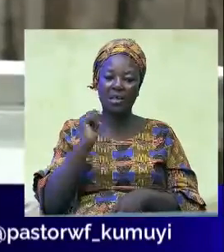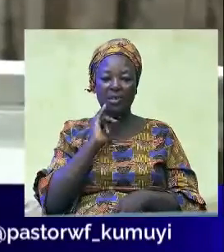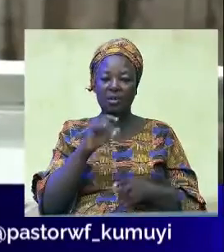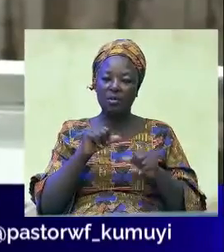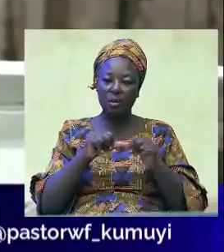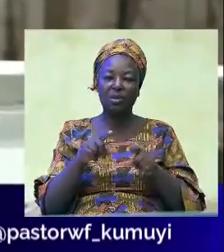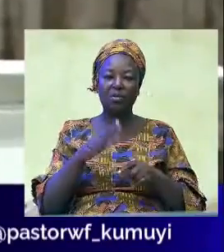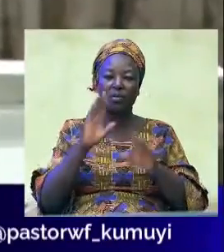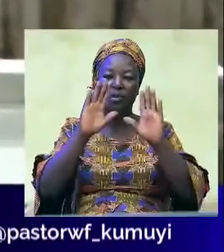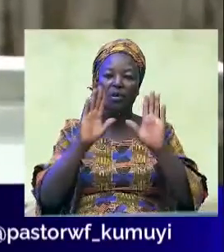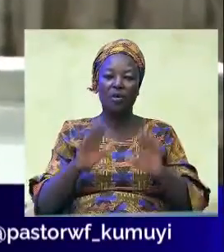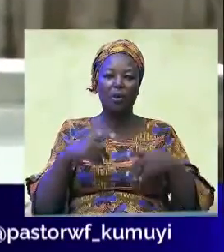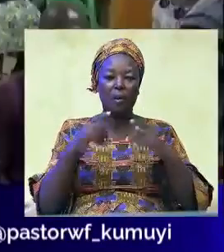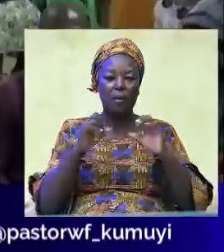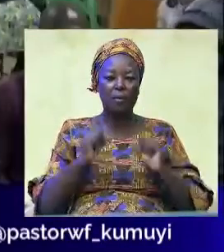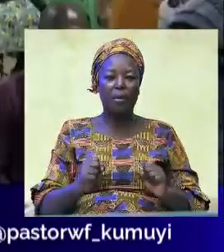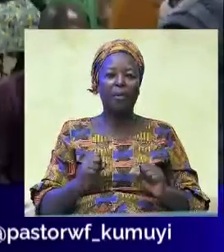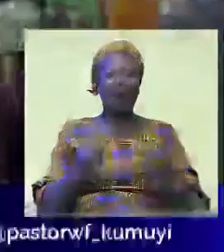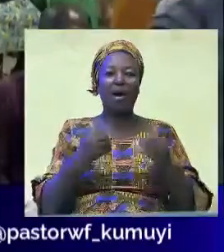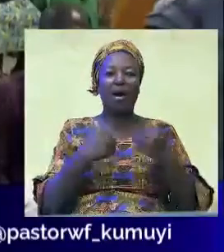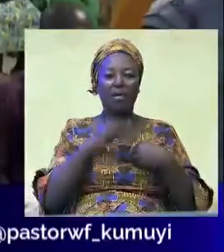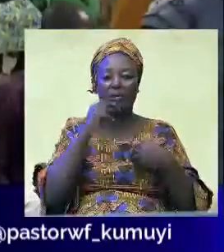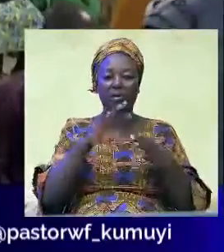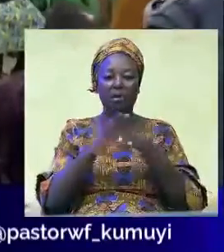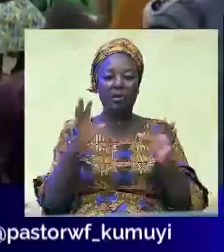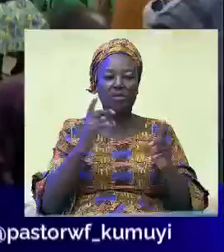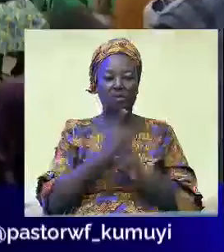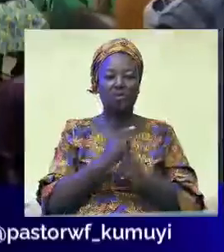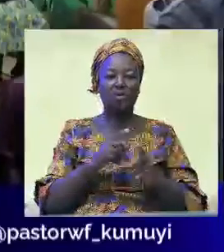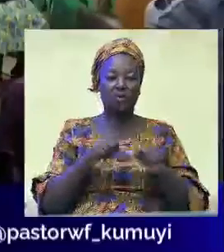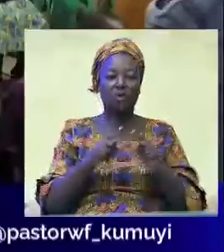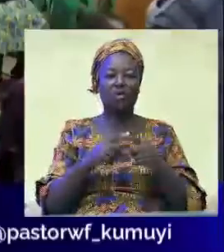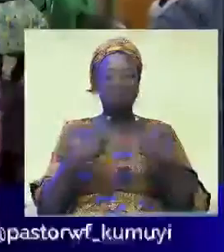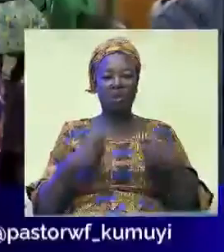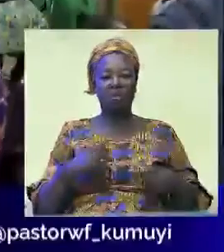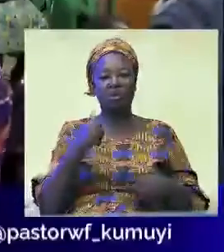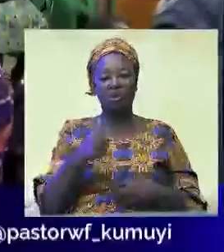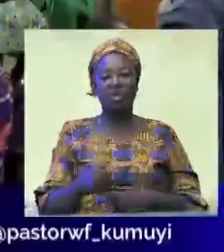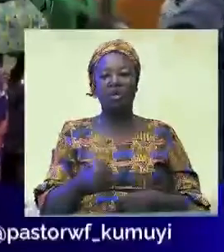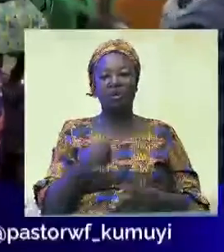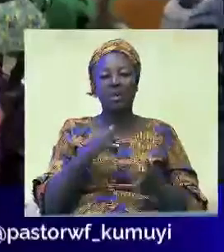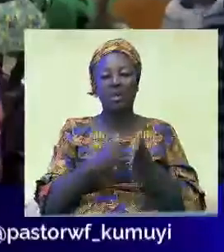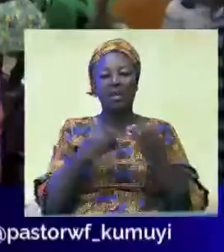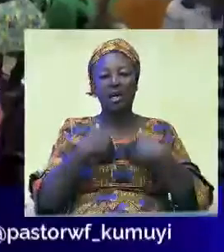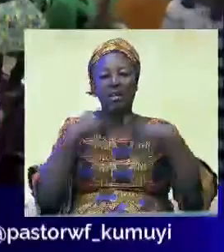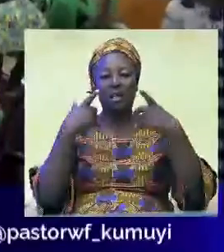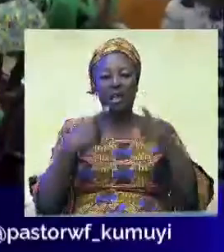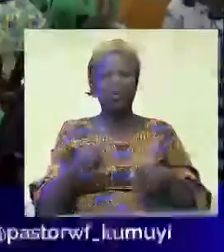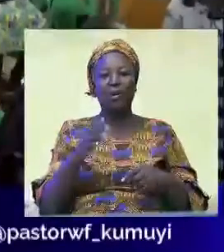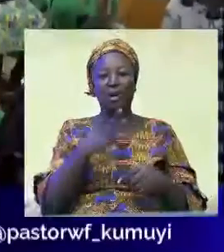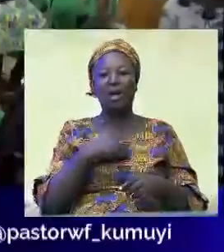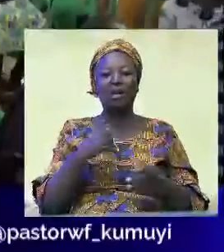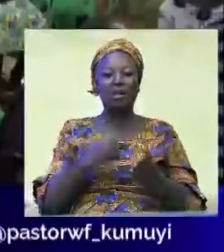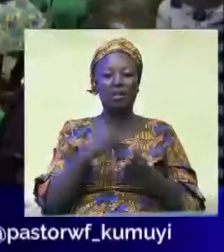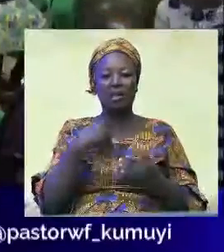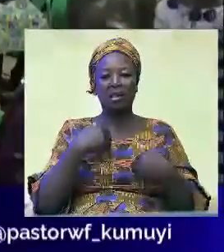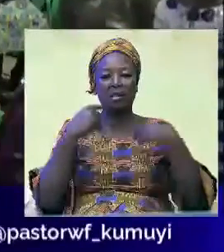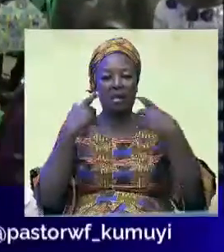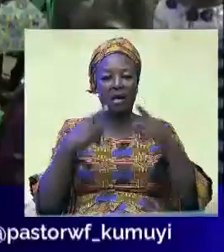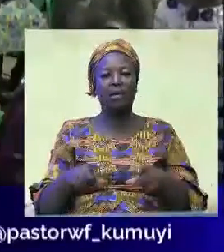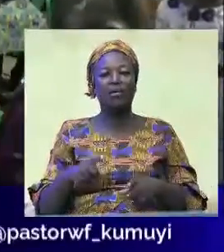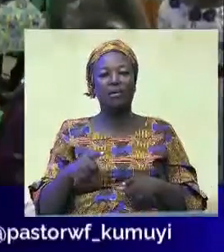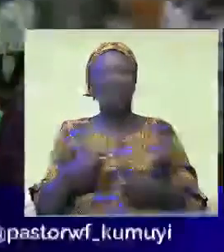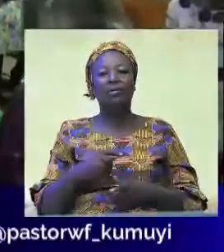I tell you, as the testimony is going on, miracle power abilities, keep taking yourself. It